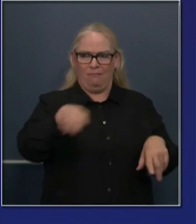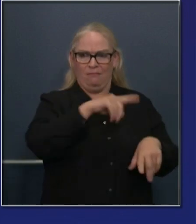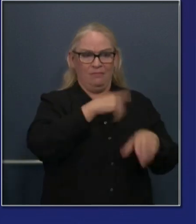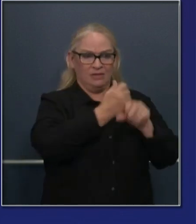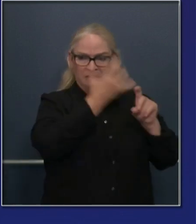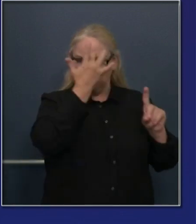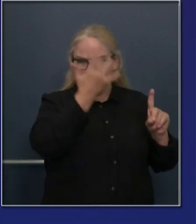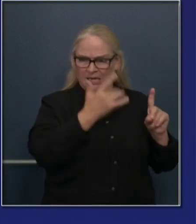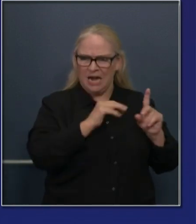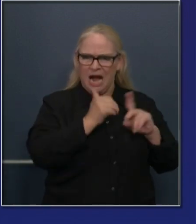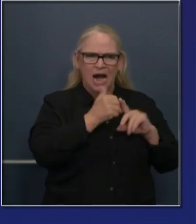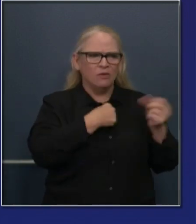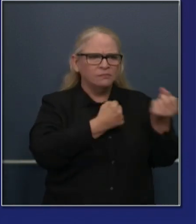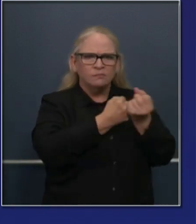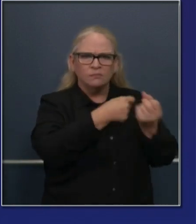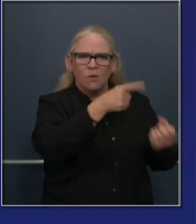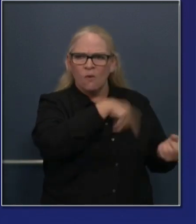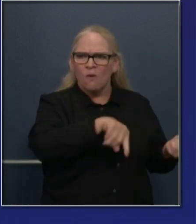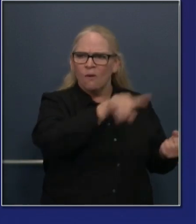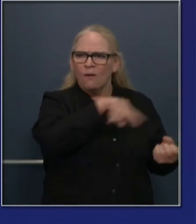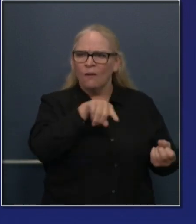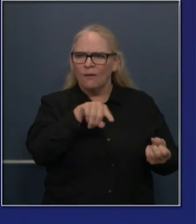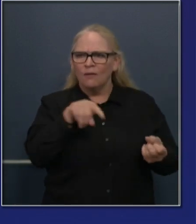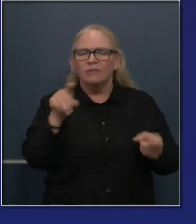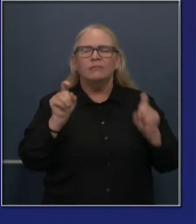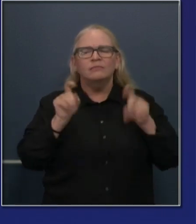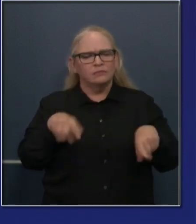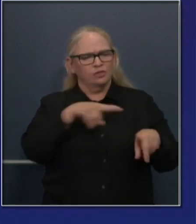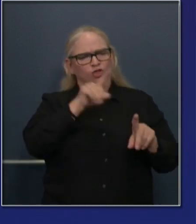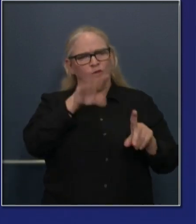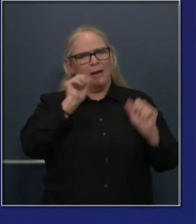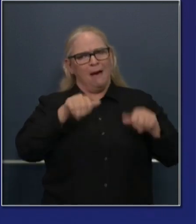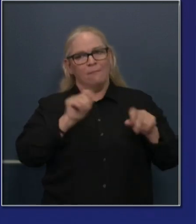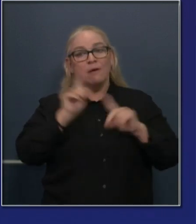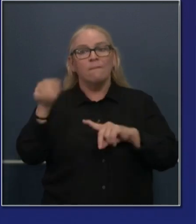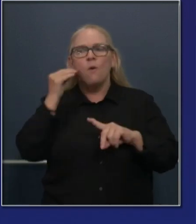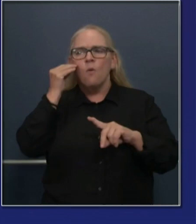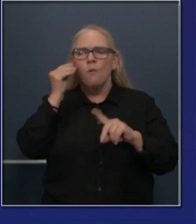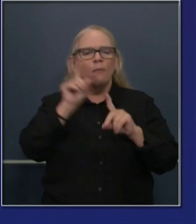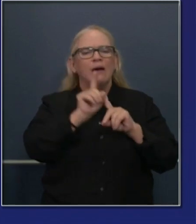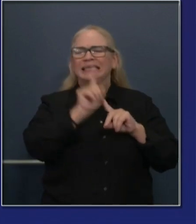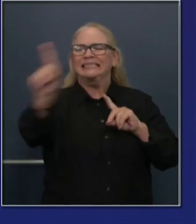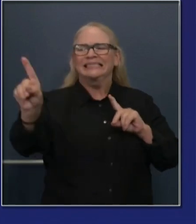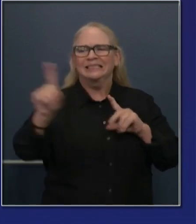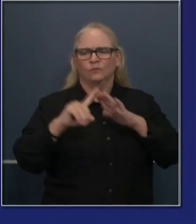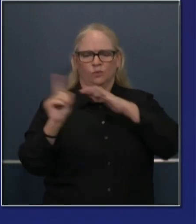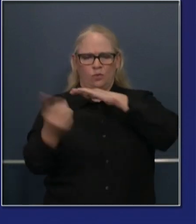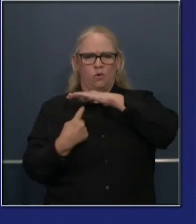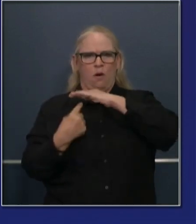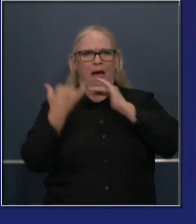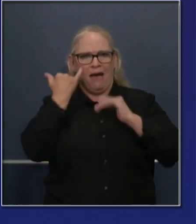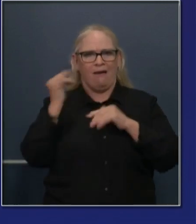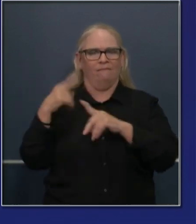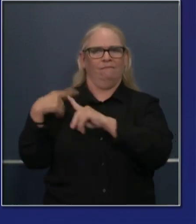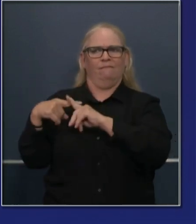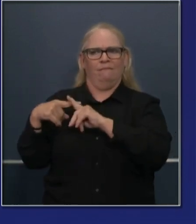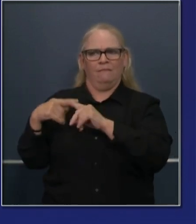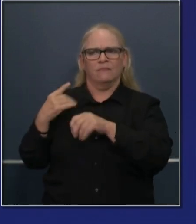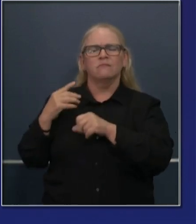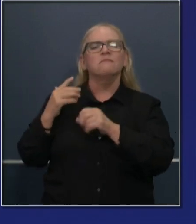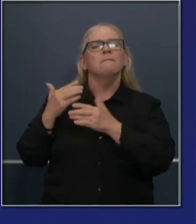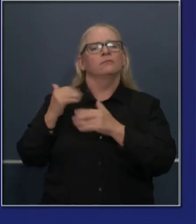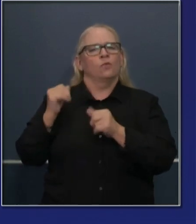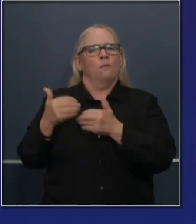that they can isolate and they can quarantine. So today, we are announcing some new efforts, additional efforts in this space. We had some temporary